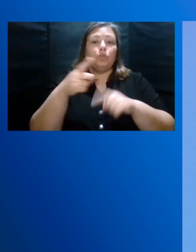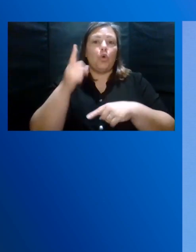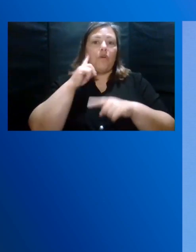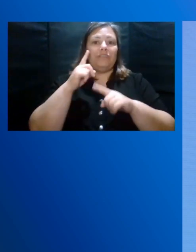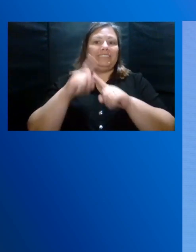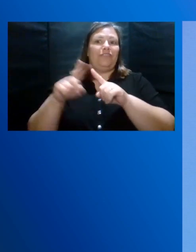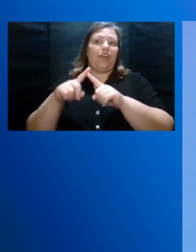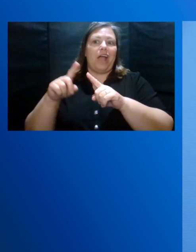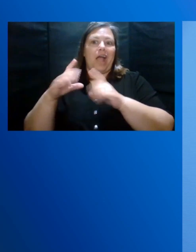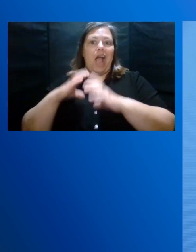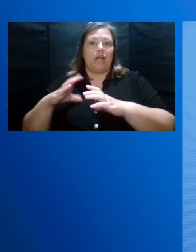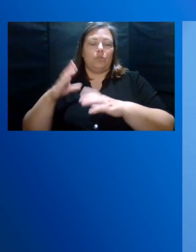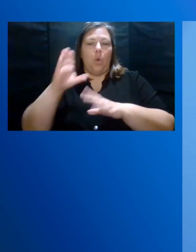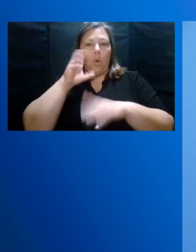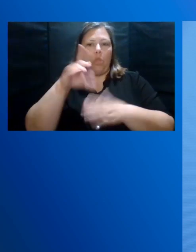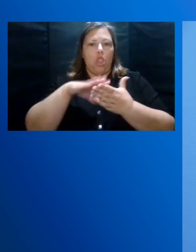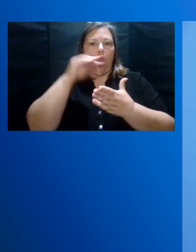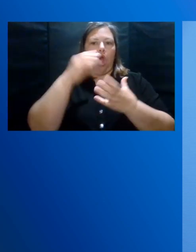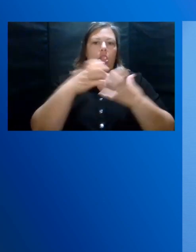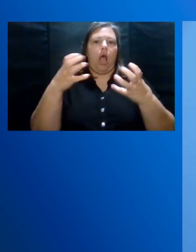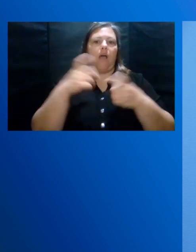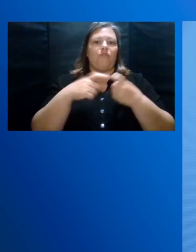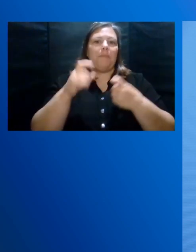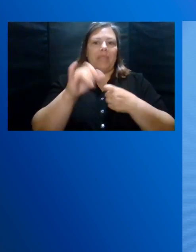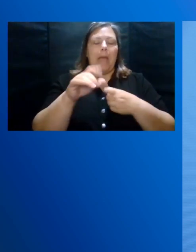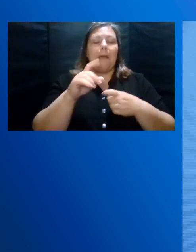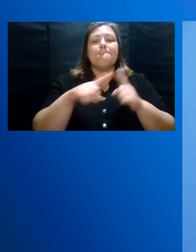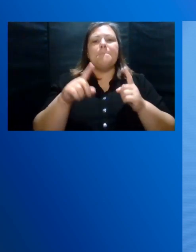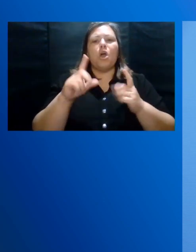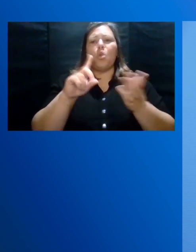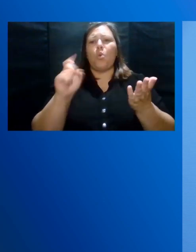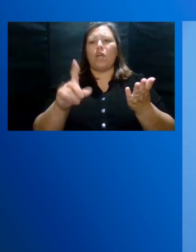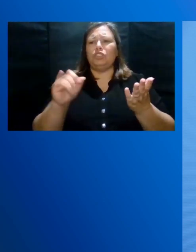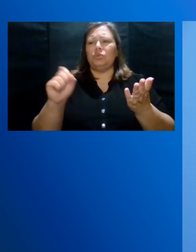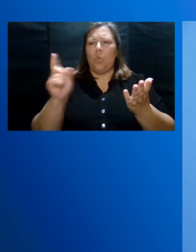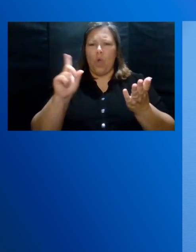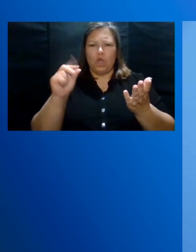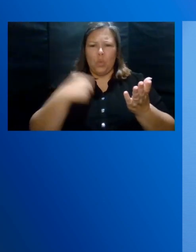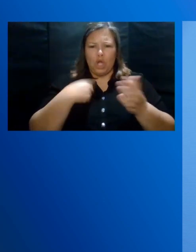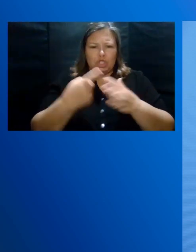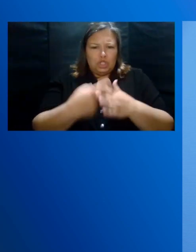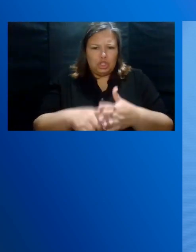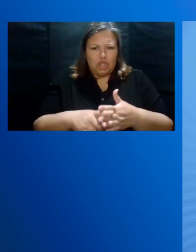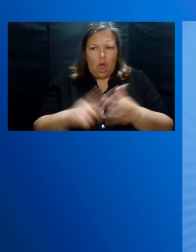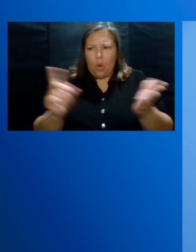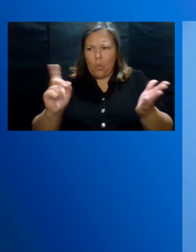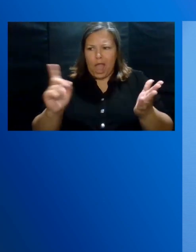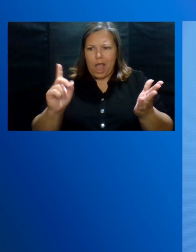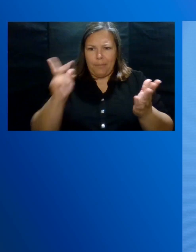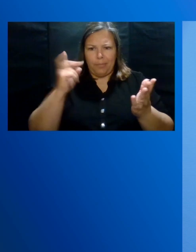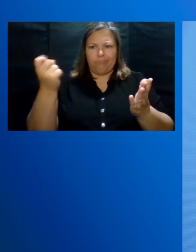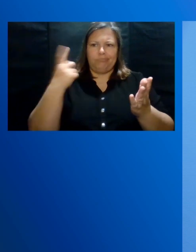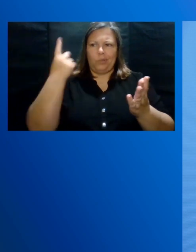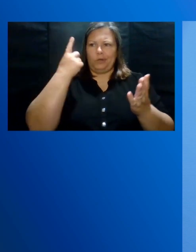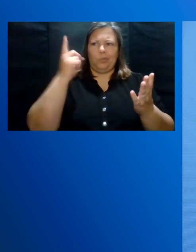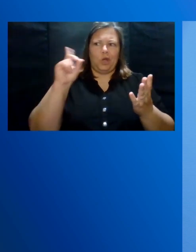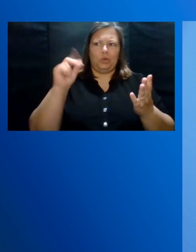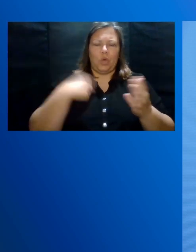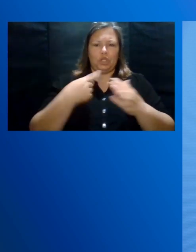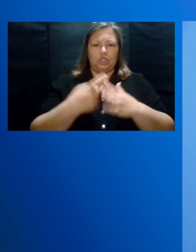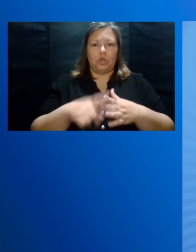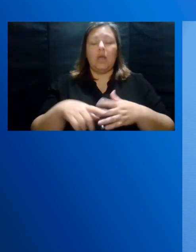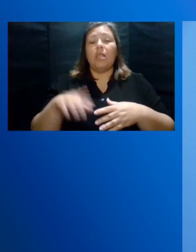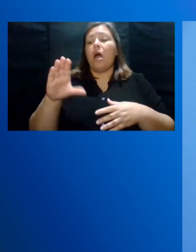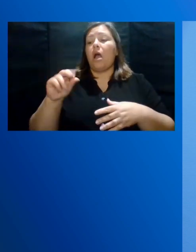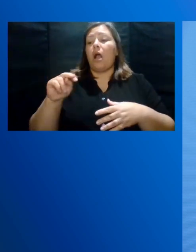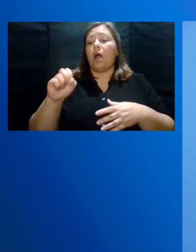lot about that. But one of the questions we get is, where do I start? In fact, we had this earlier, where do I start? And the console is great. So I